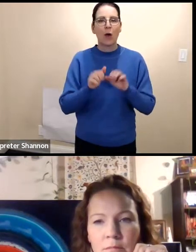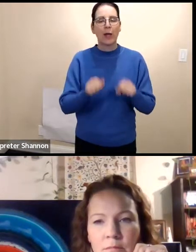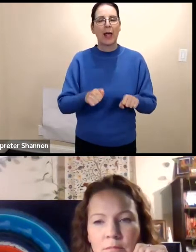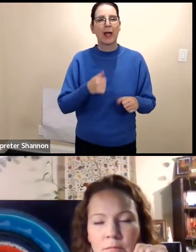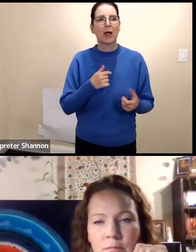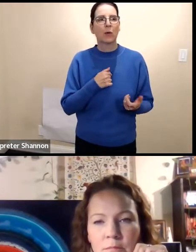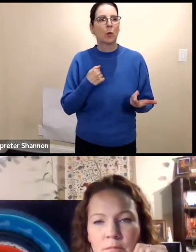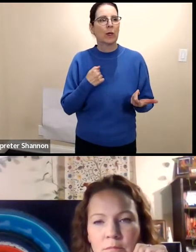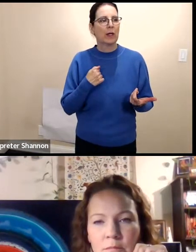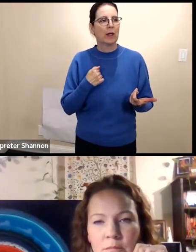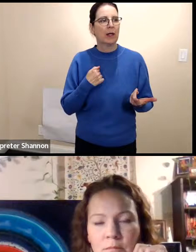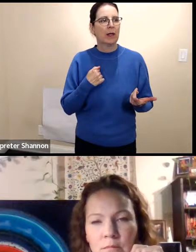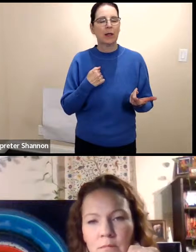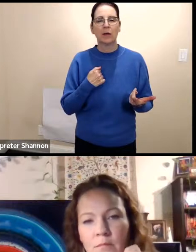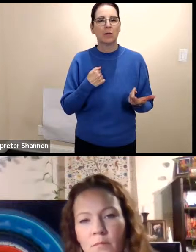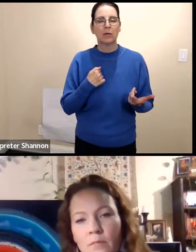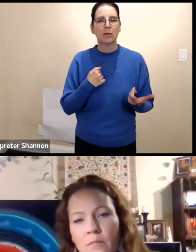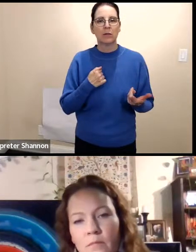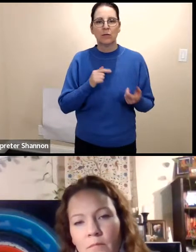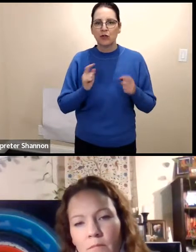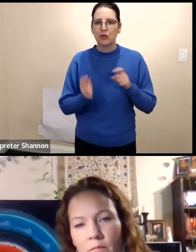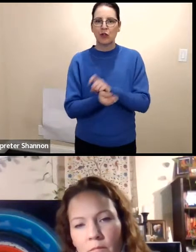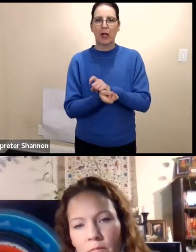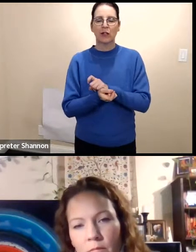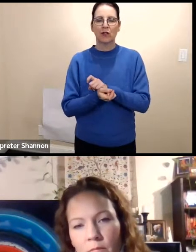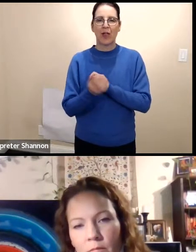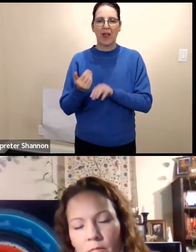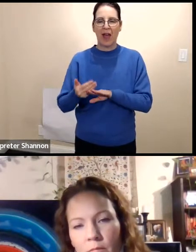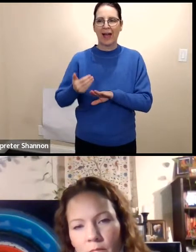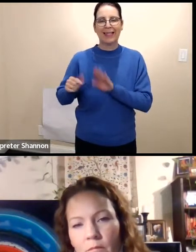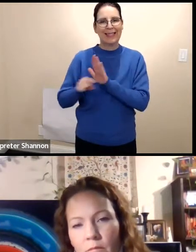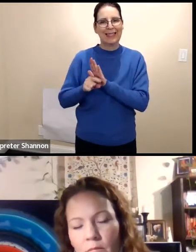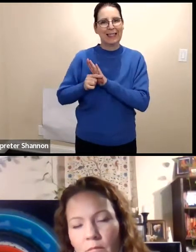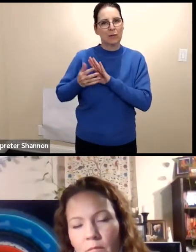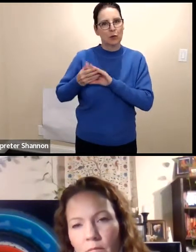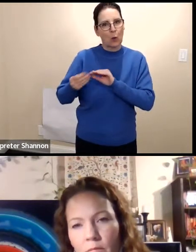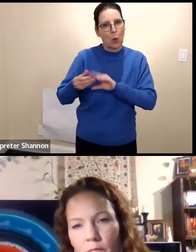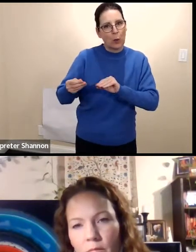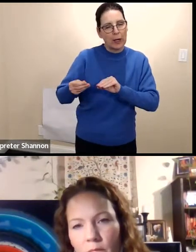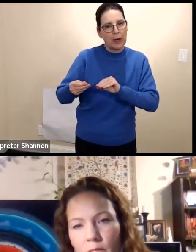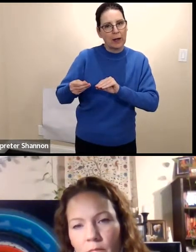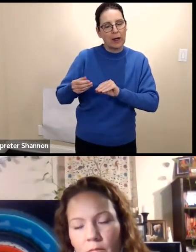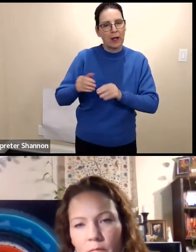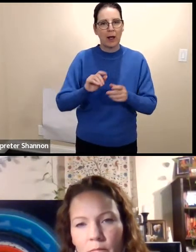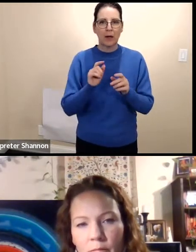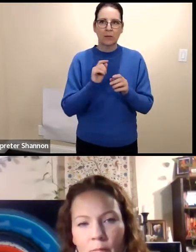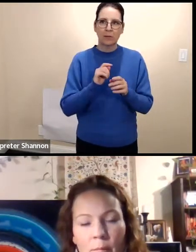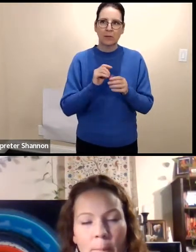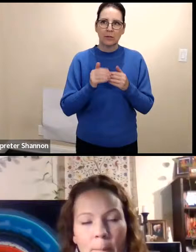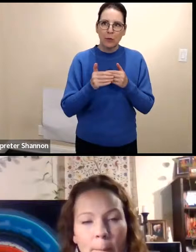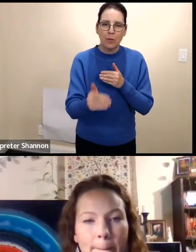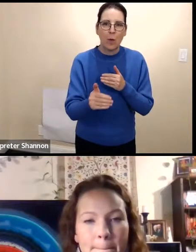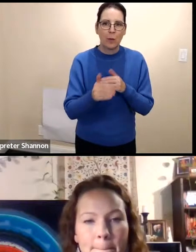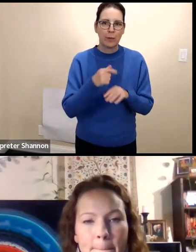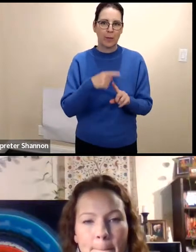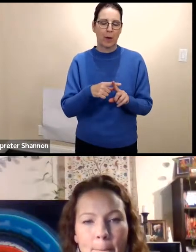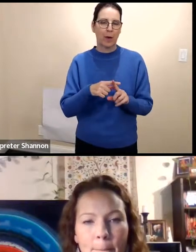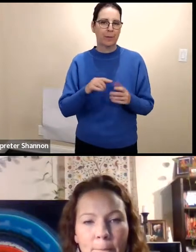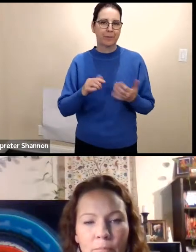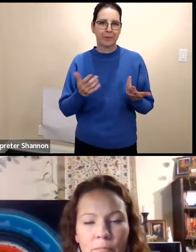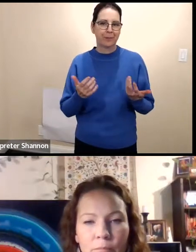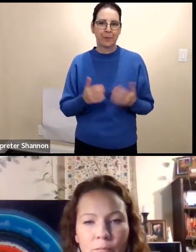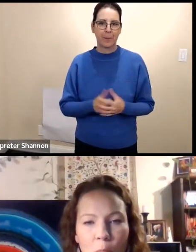or change that that narrative or react against it um okay